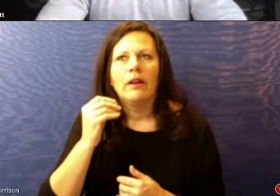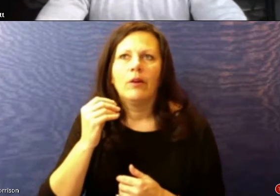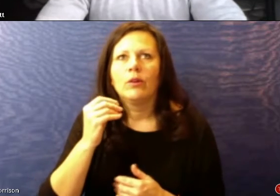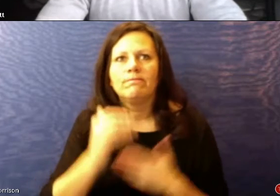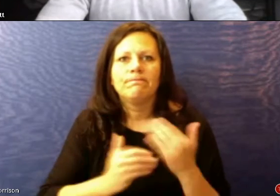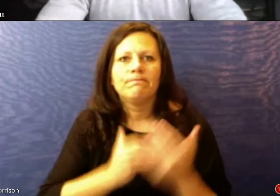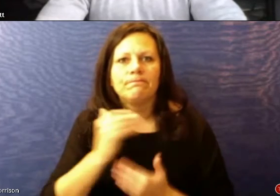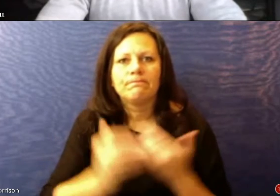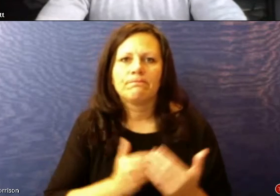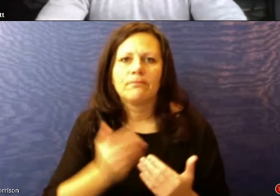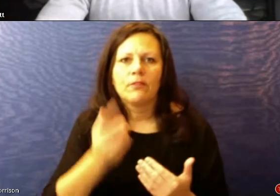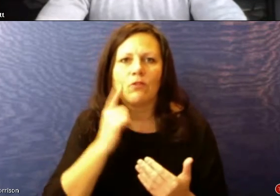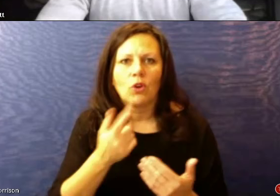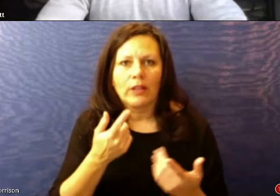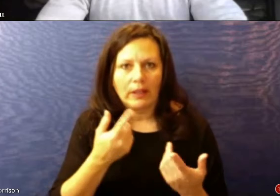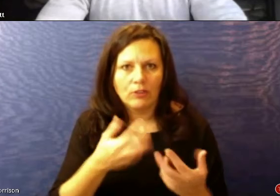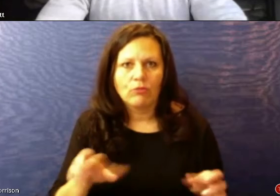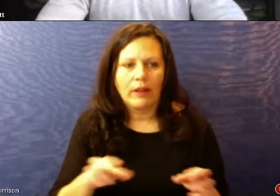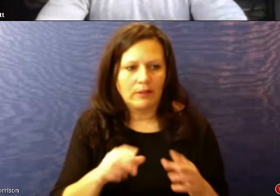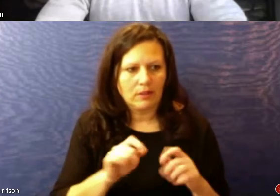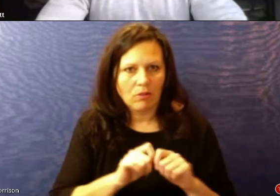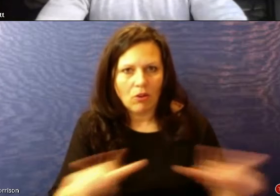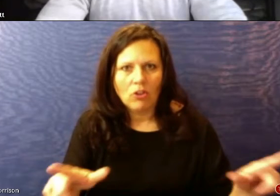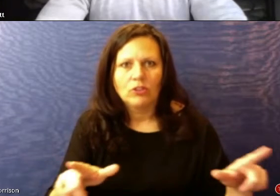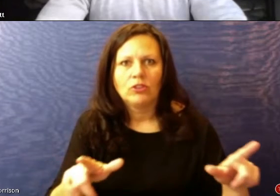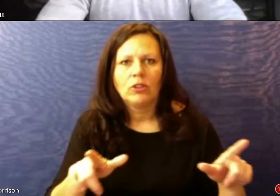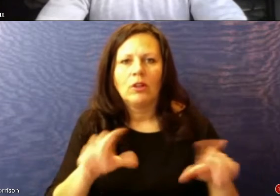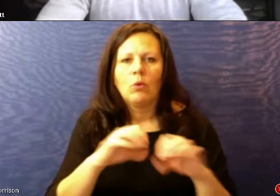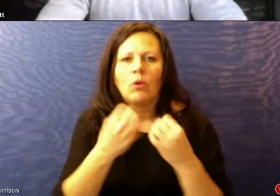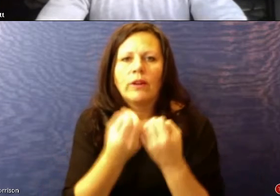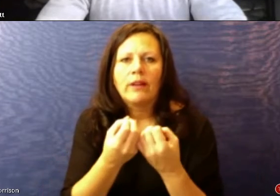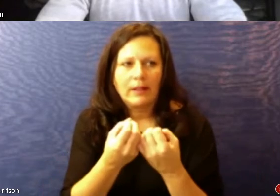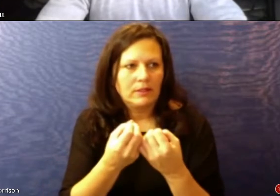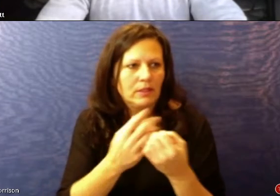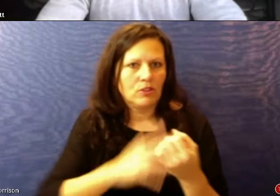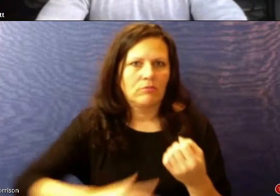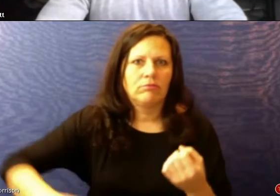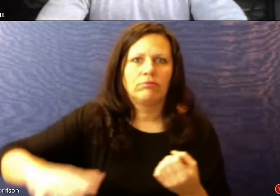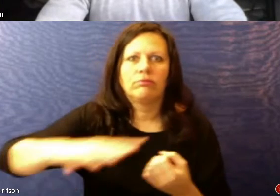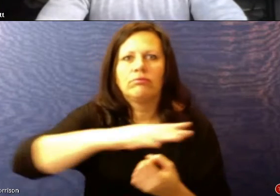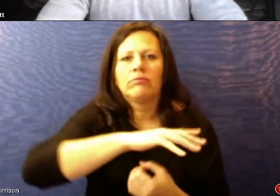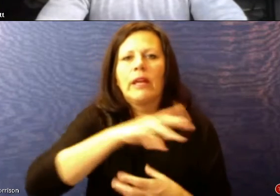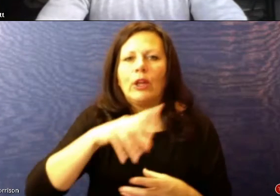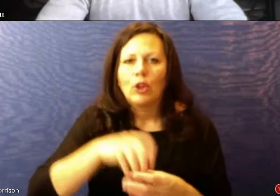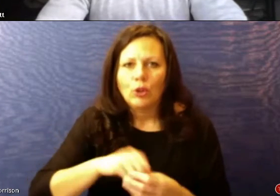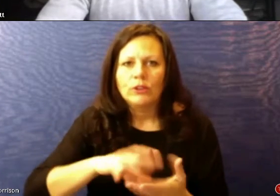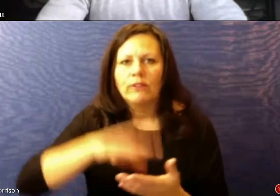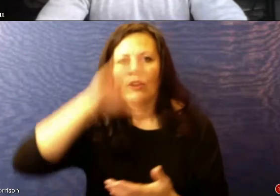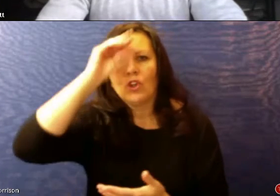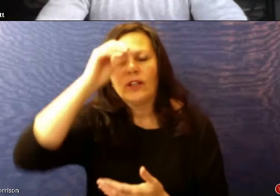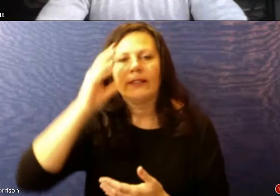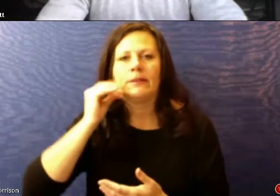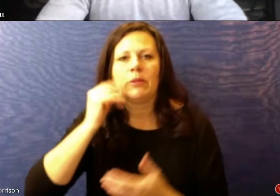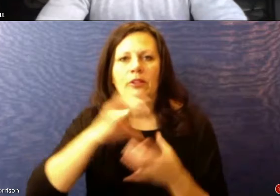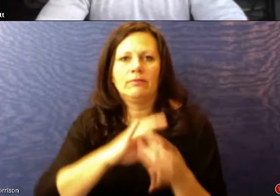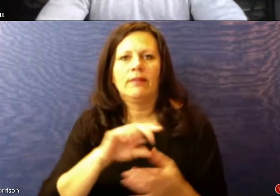of getting ready to launch an organization-wide inclusive learning experience at the